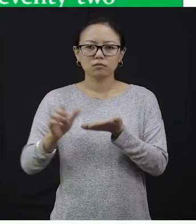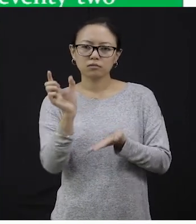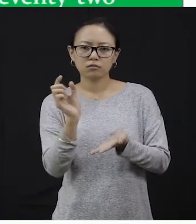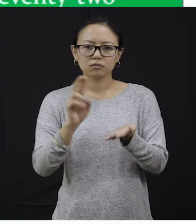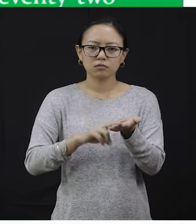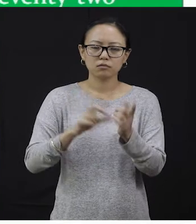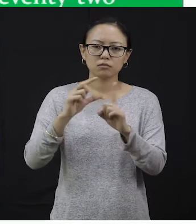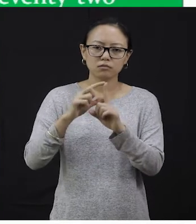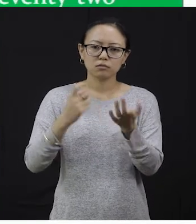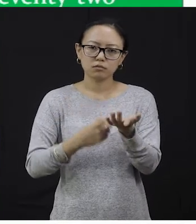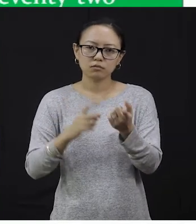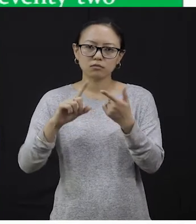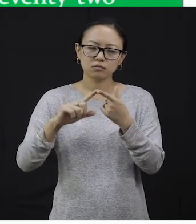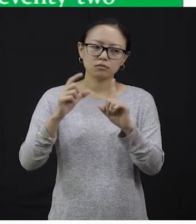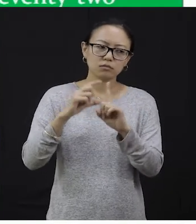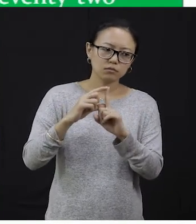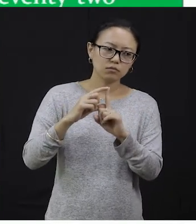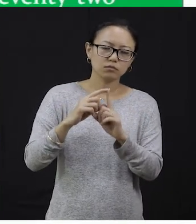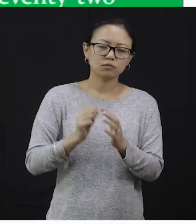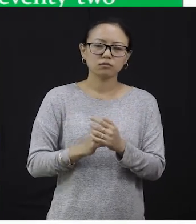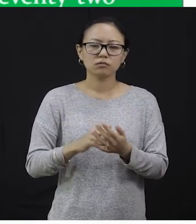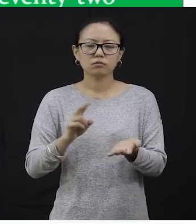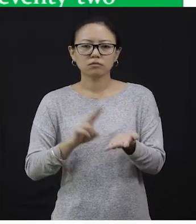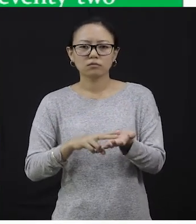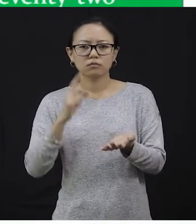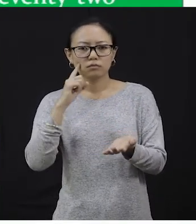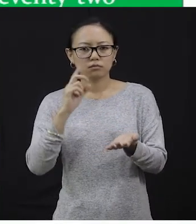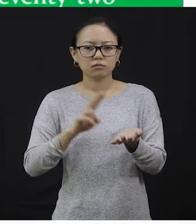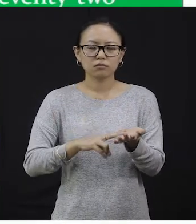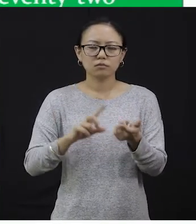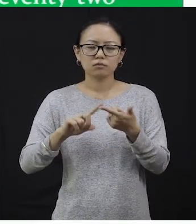then 98, the two digits together, which is 98. So